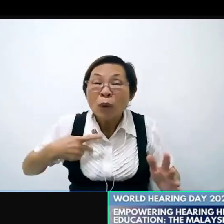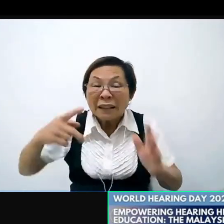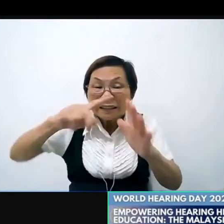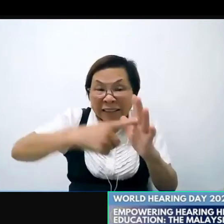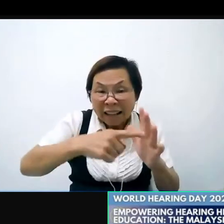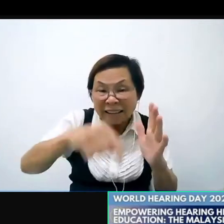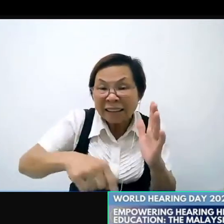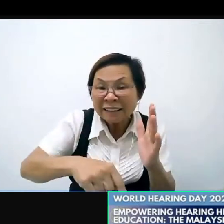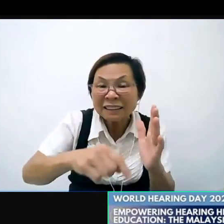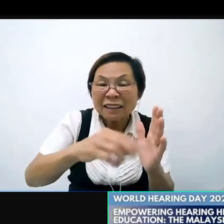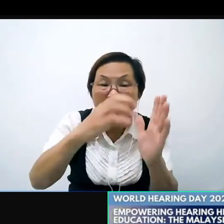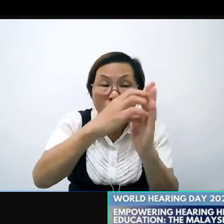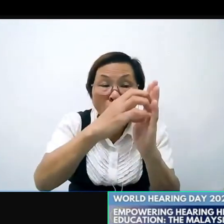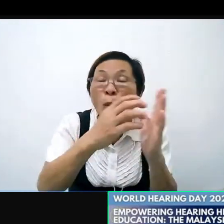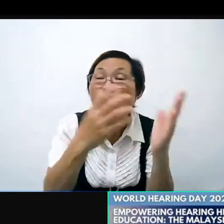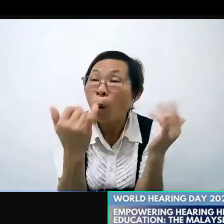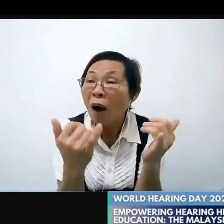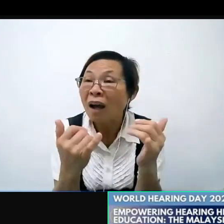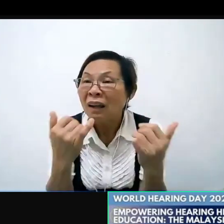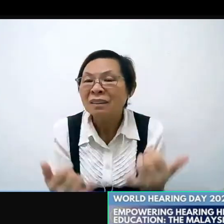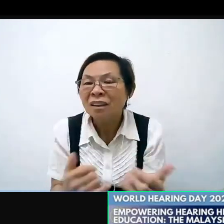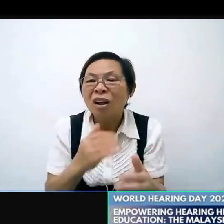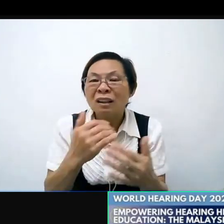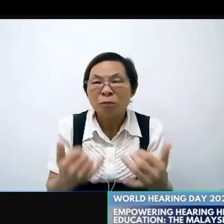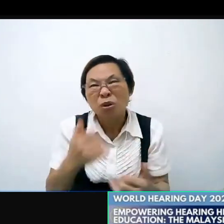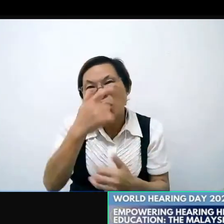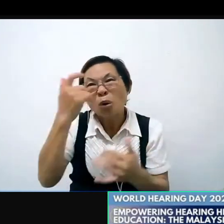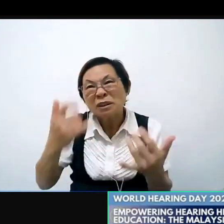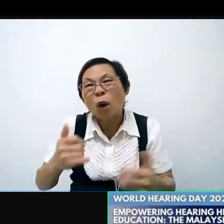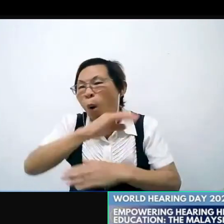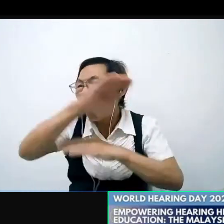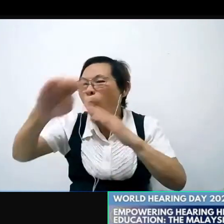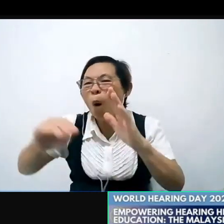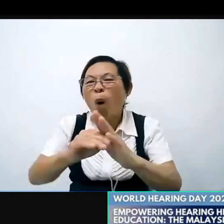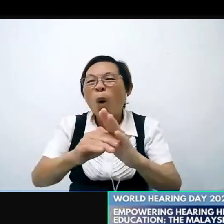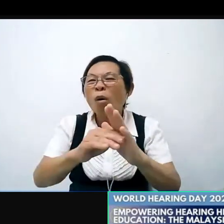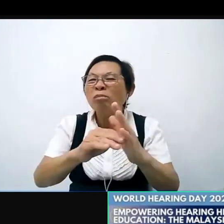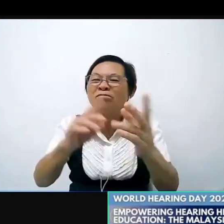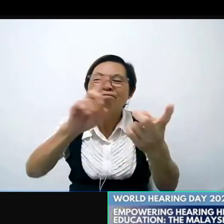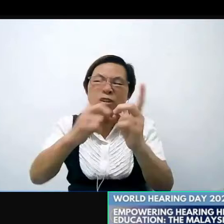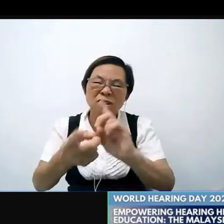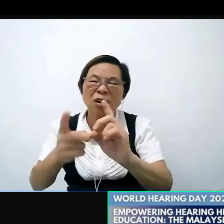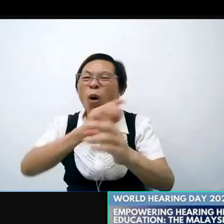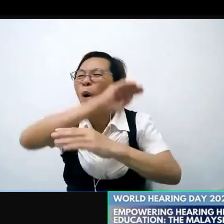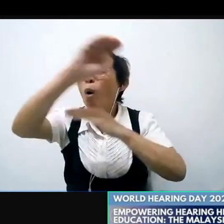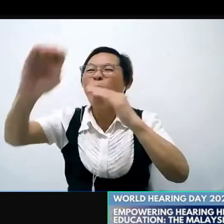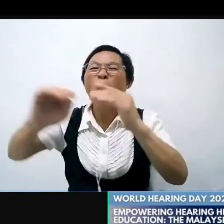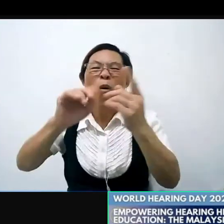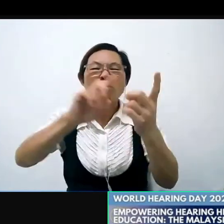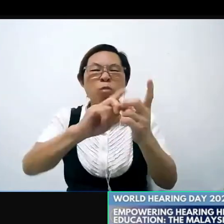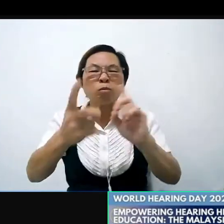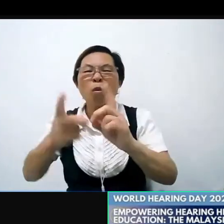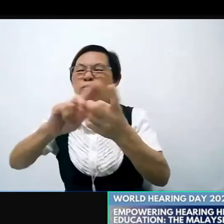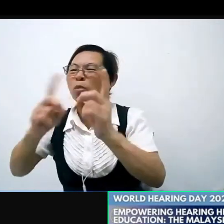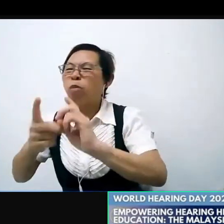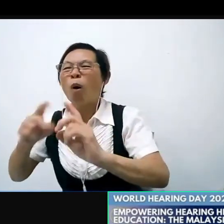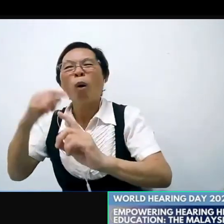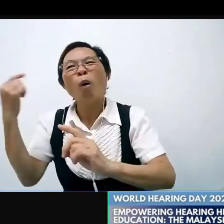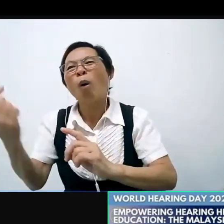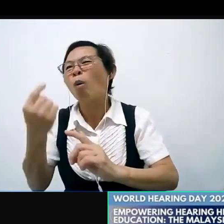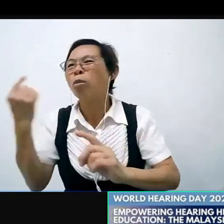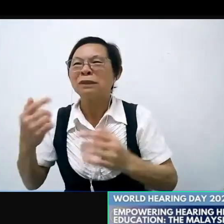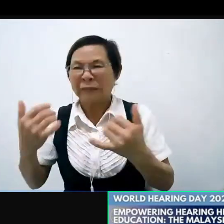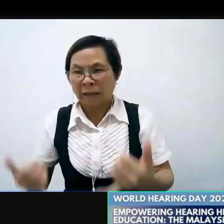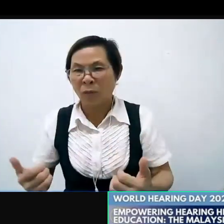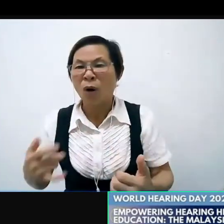because it's now it's all about digital. Nowadays, it's all about digital. So we want